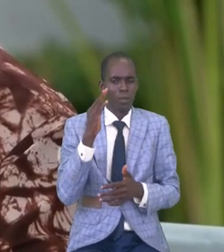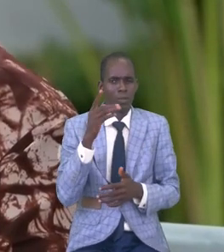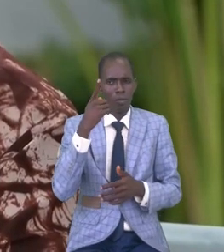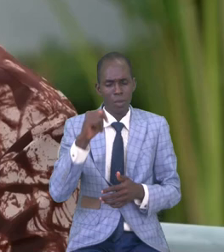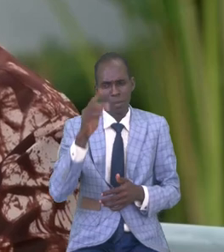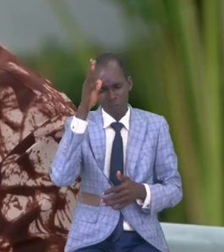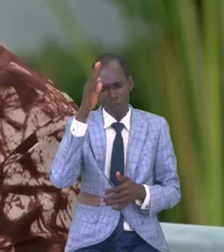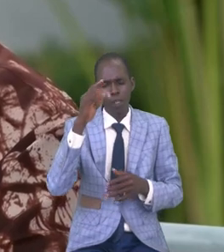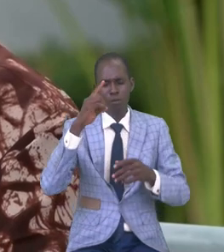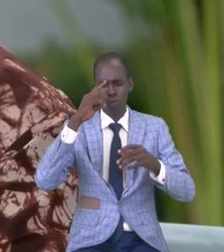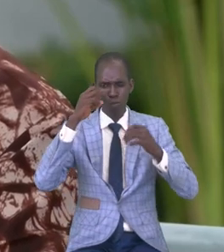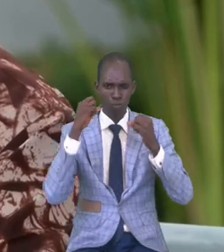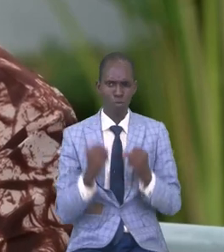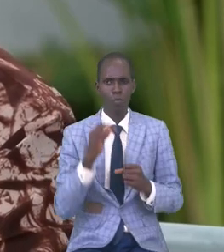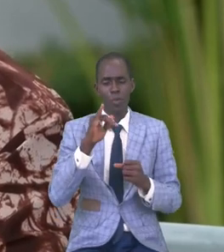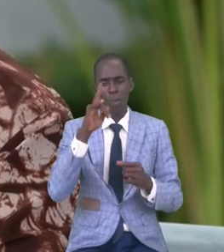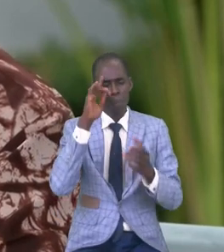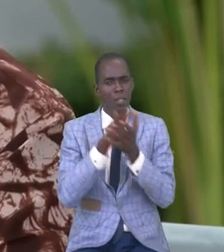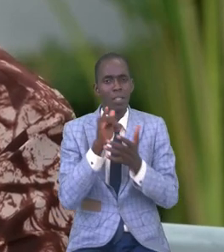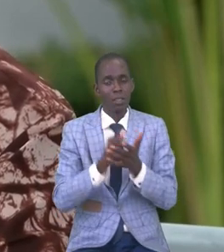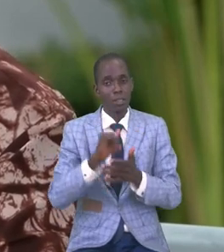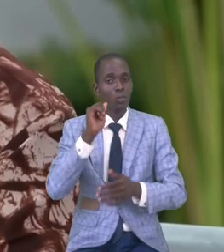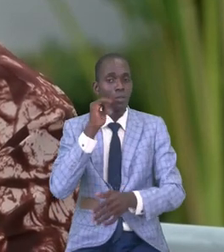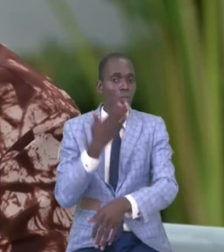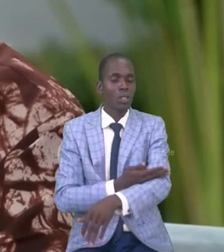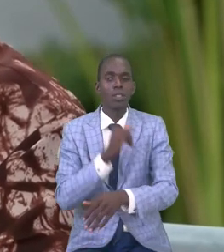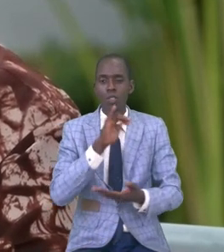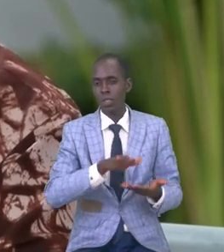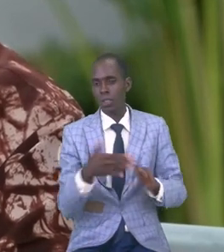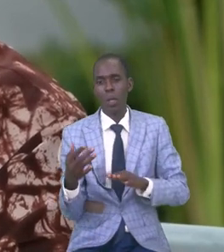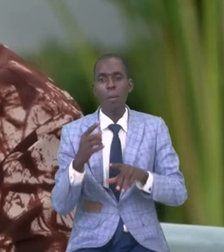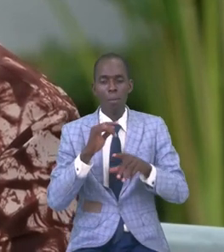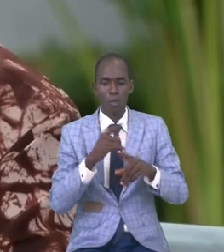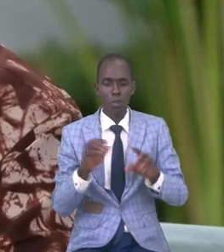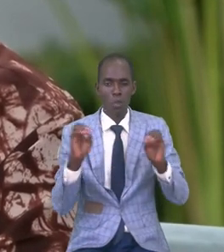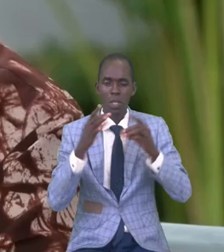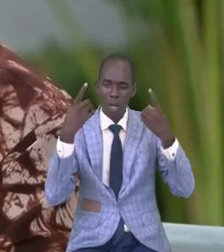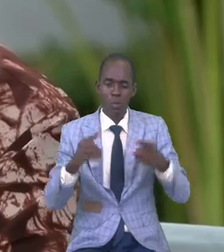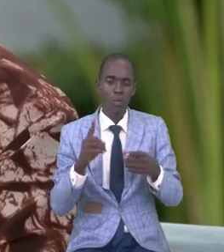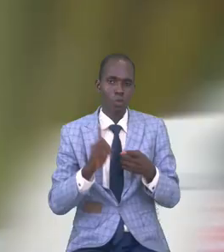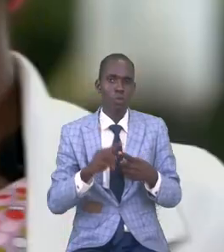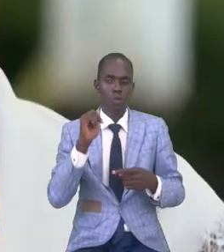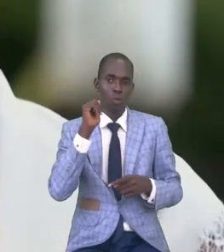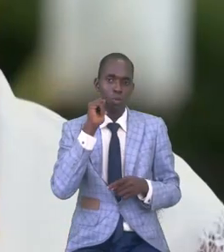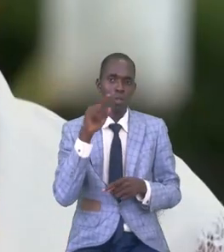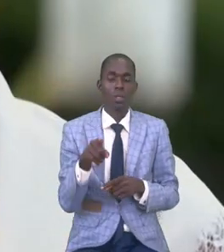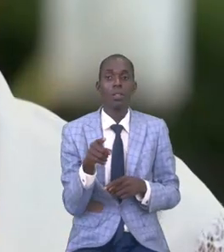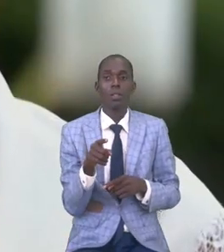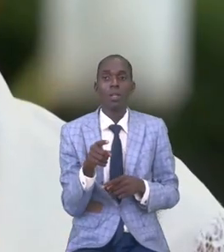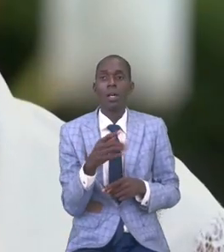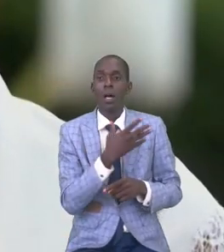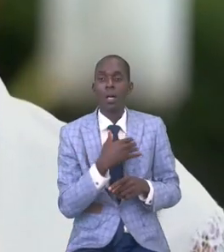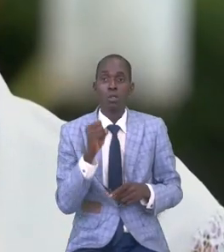that my daughter is not dead, nothing happened to her. God allowed her to go for a purpose. And so